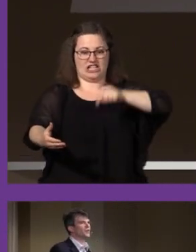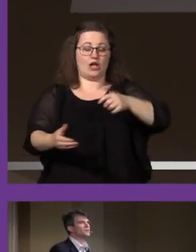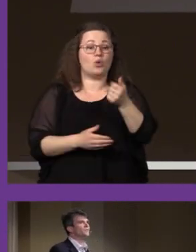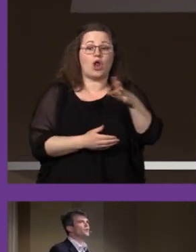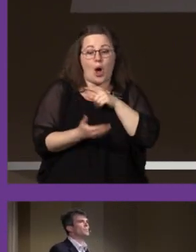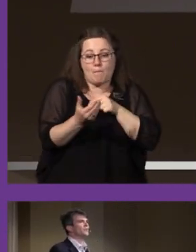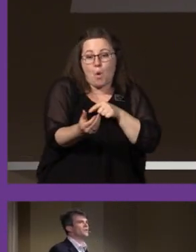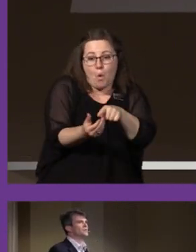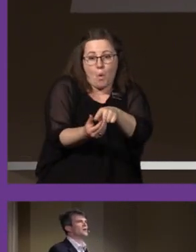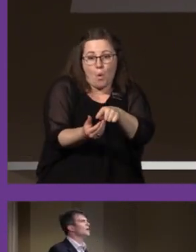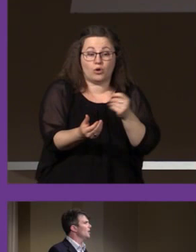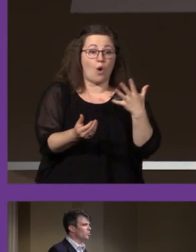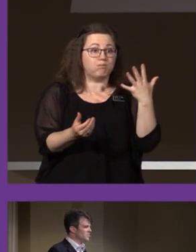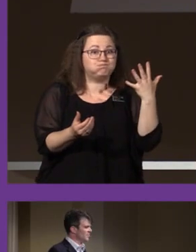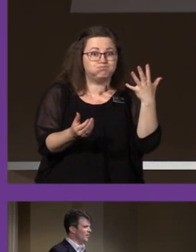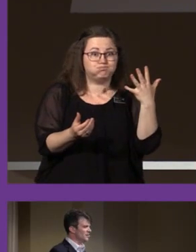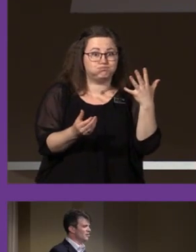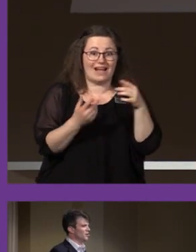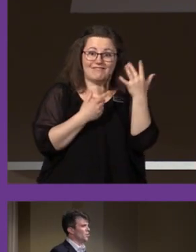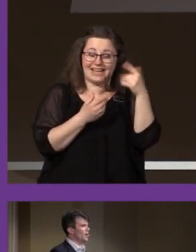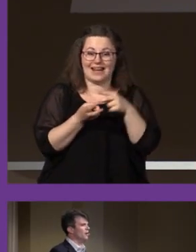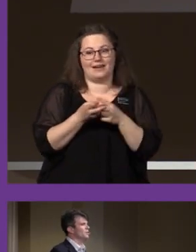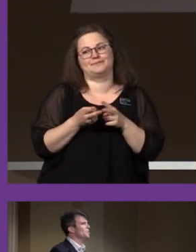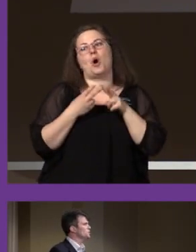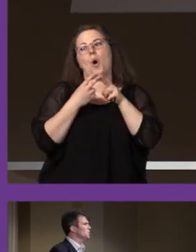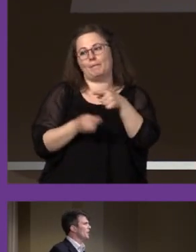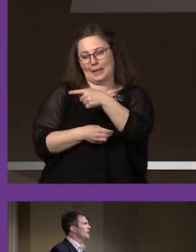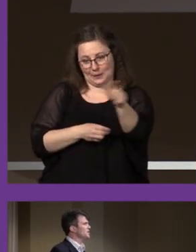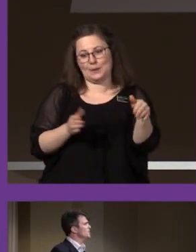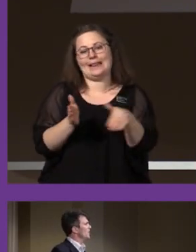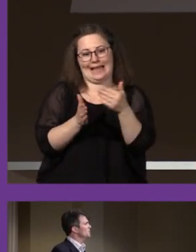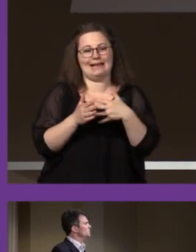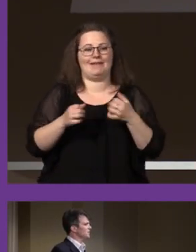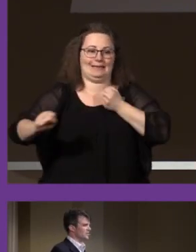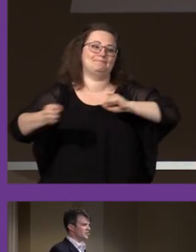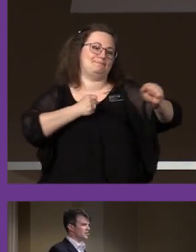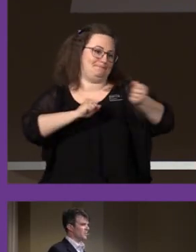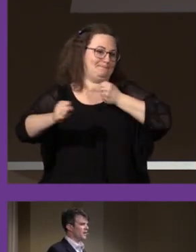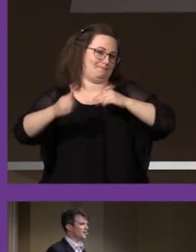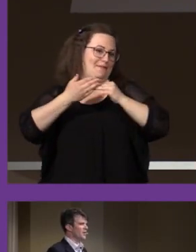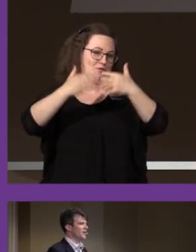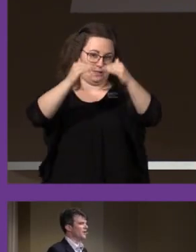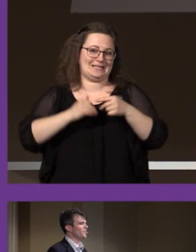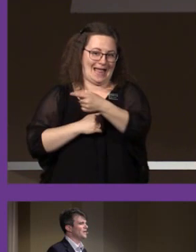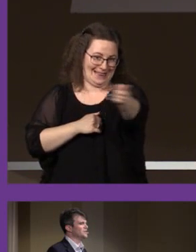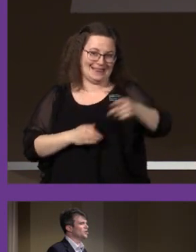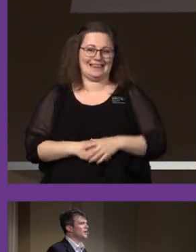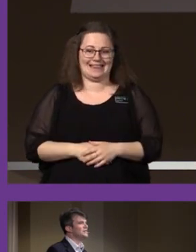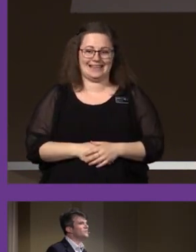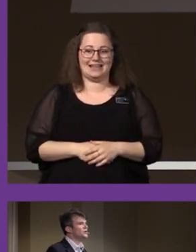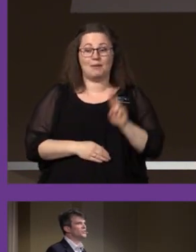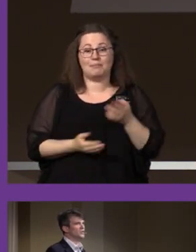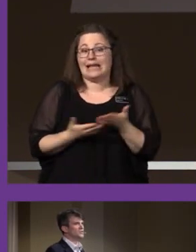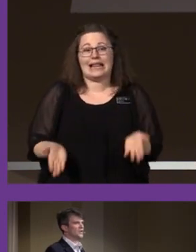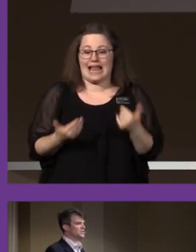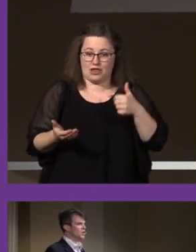have small phones, and if you've got big fingers, once again, you are motor impaired in effect, or dexterity impaired. If it's not